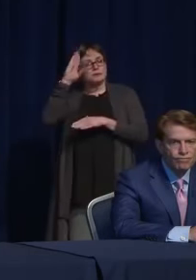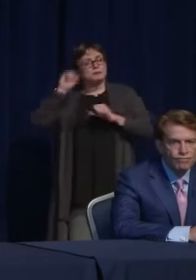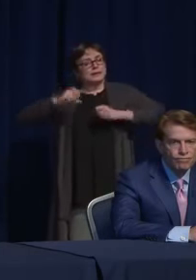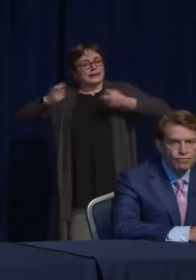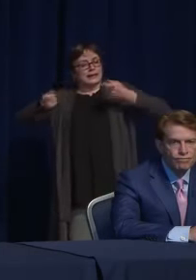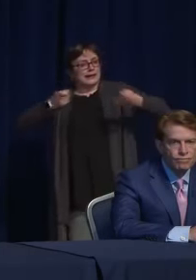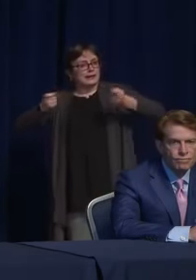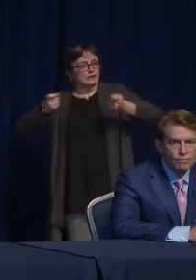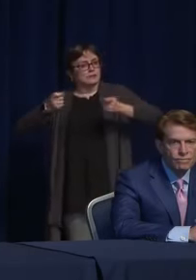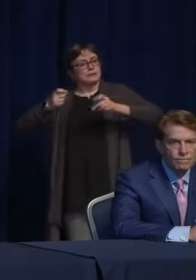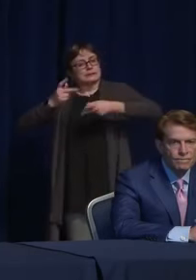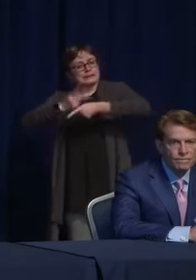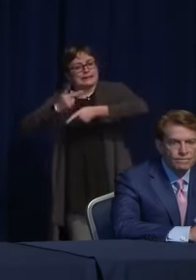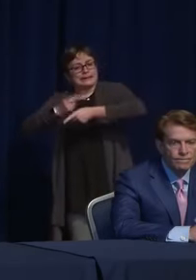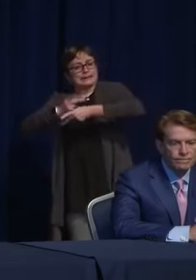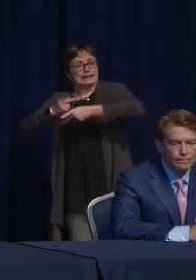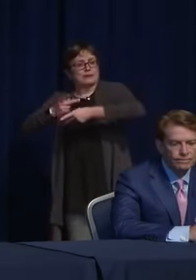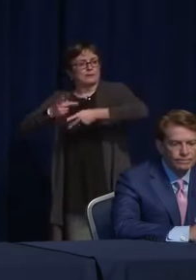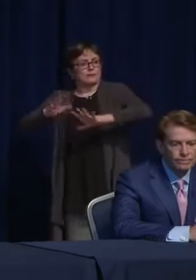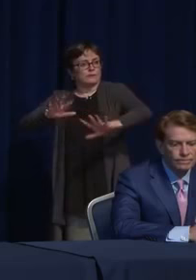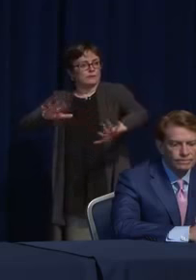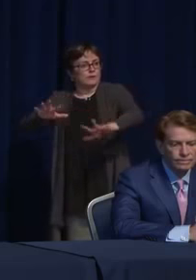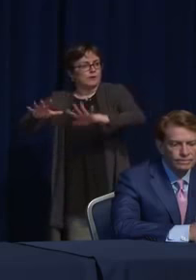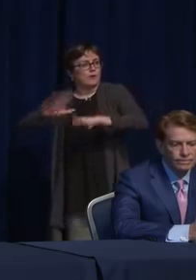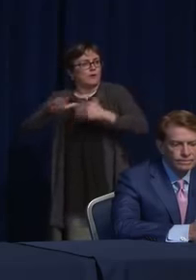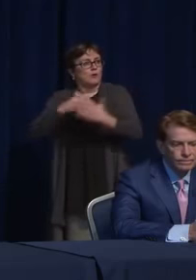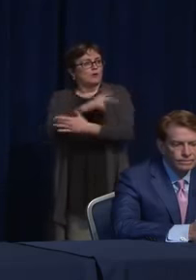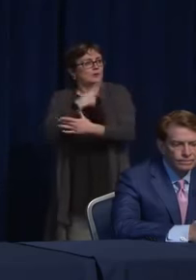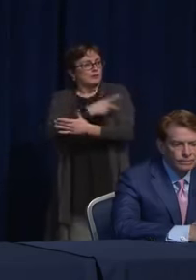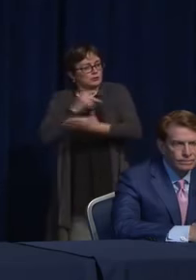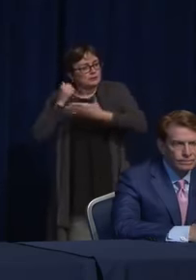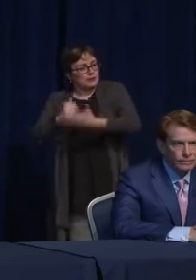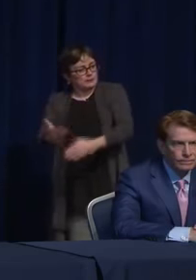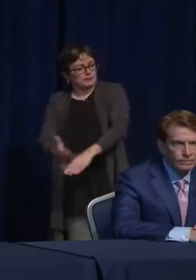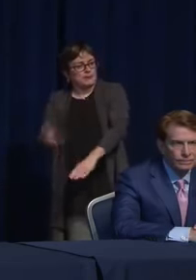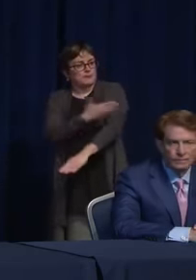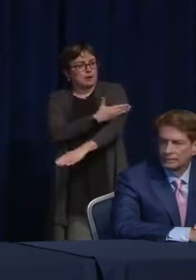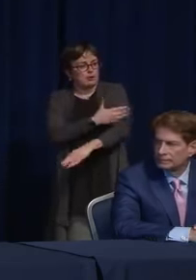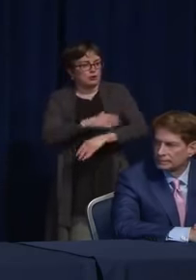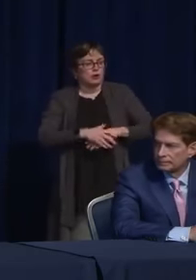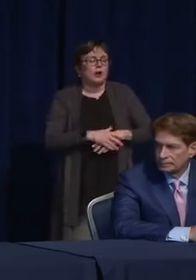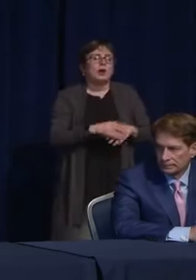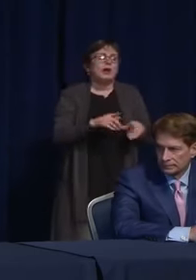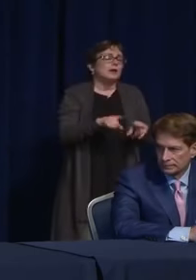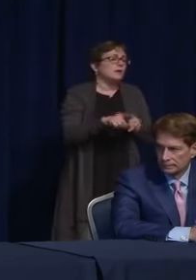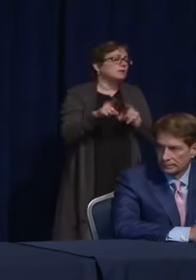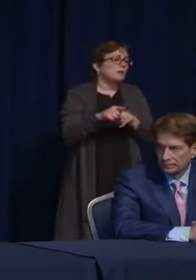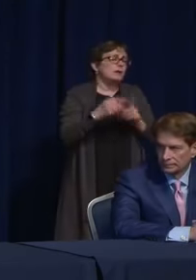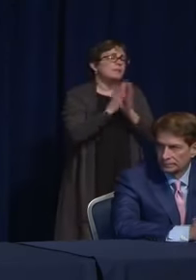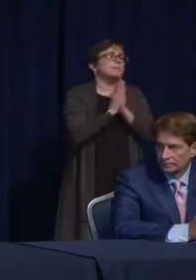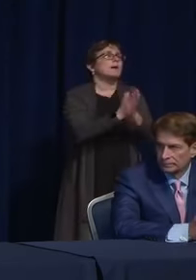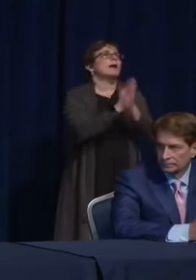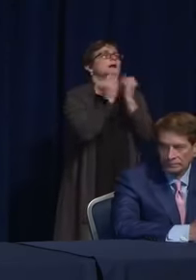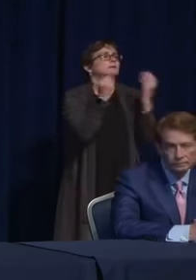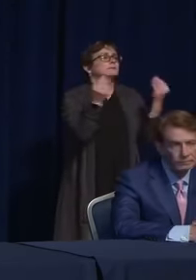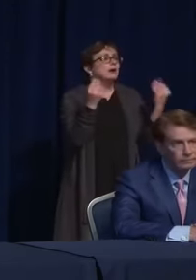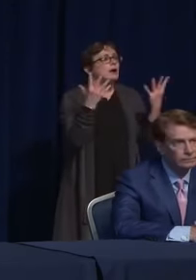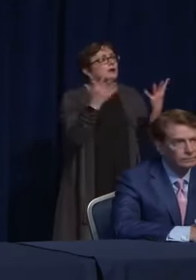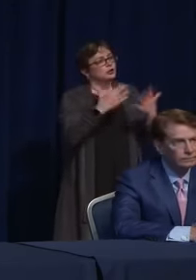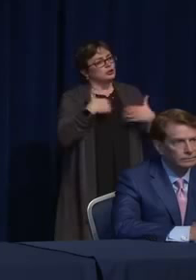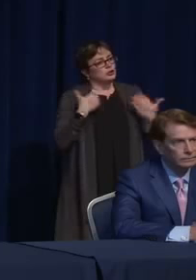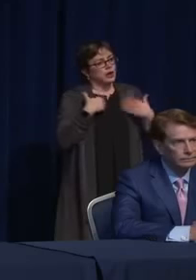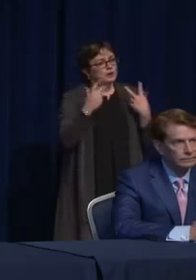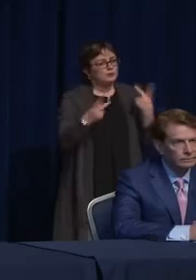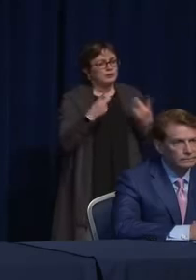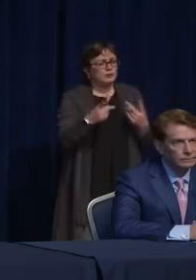a healthier New Jersey as a result. And particularly, I'm pleading with young people to have parties go underground at homes and moms